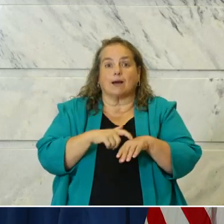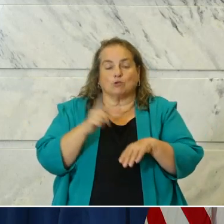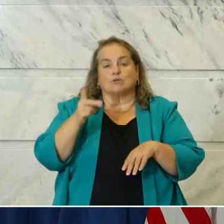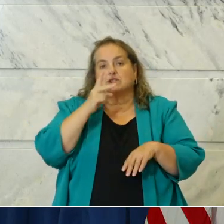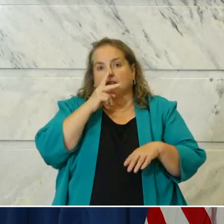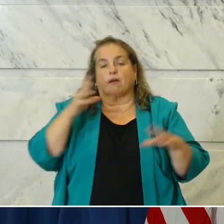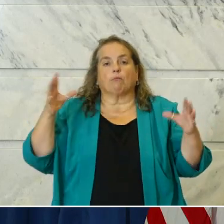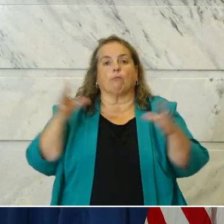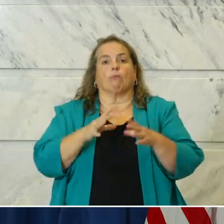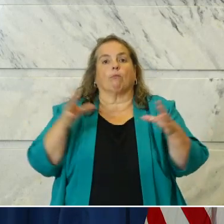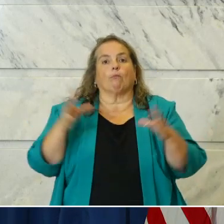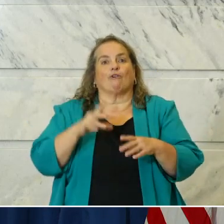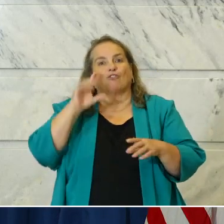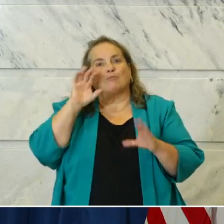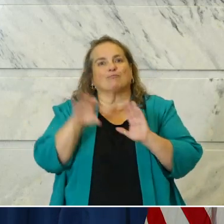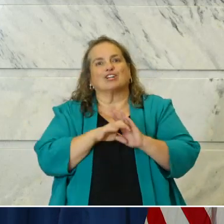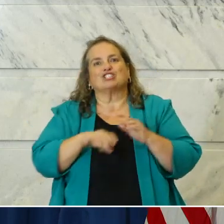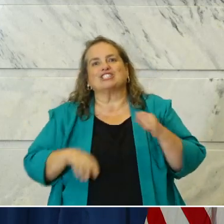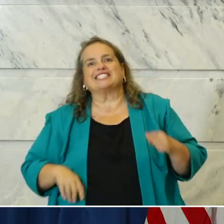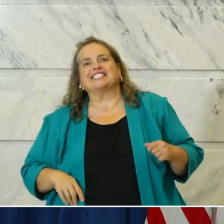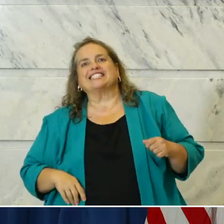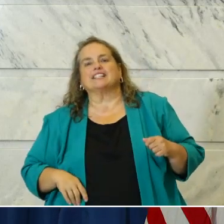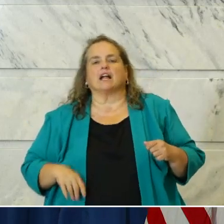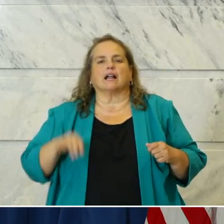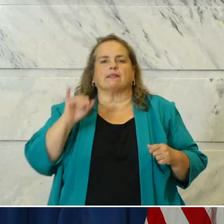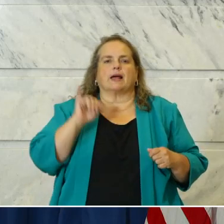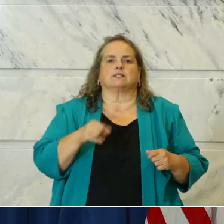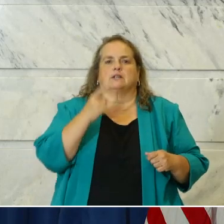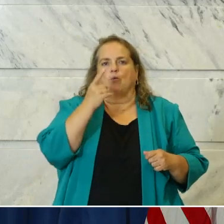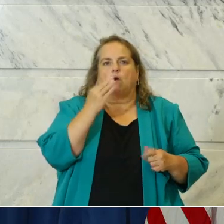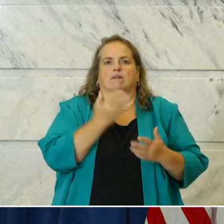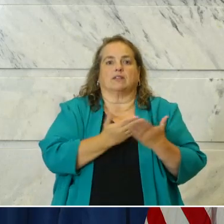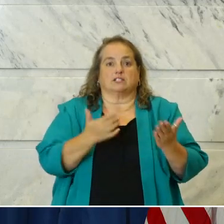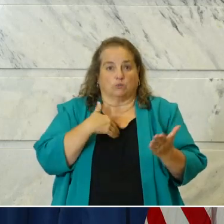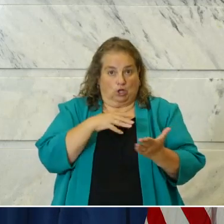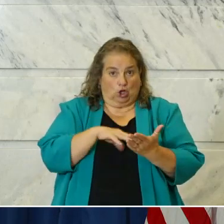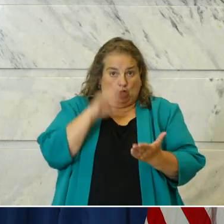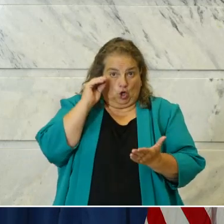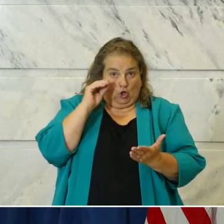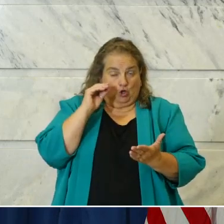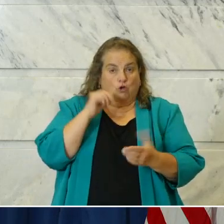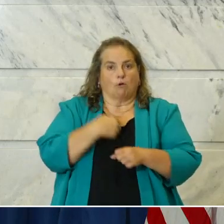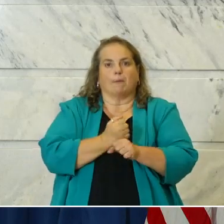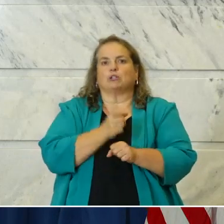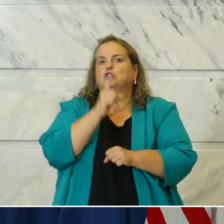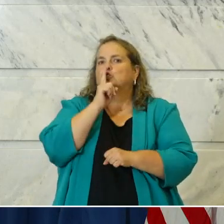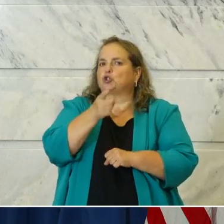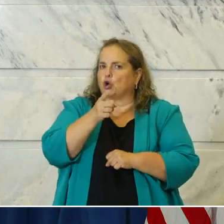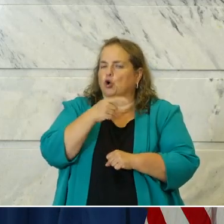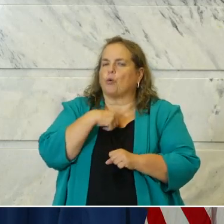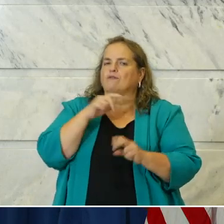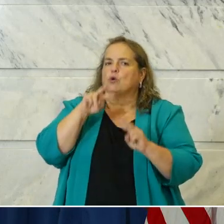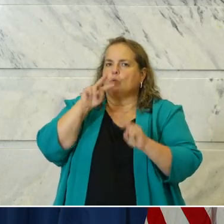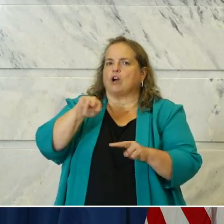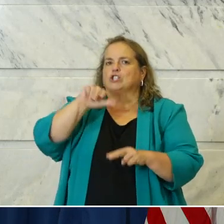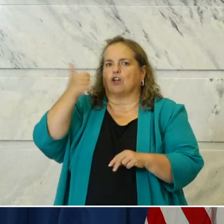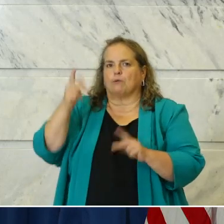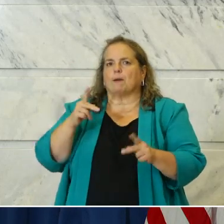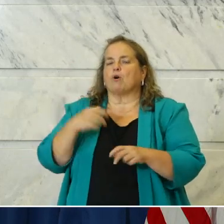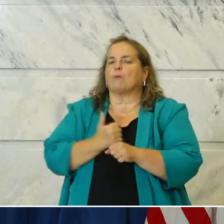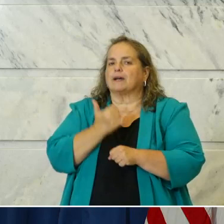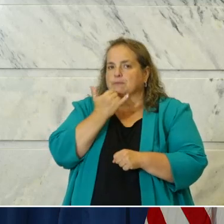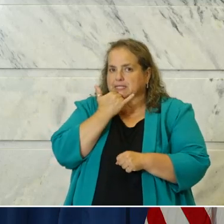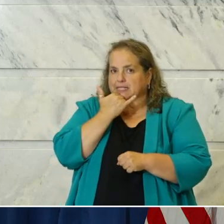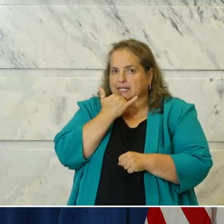coming together for pictures. This is just one of the things that we have learned by making sure that we watch other folks make